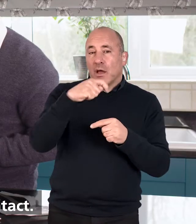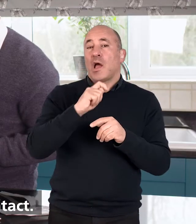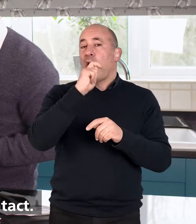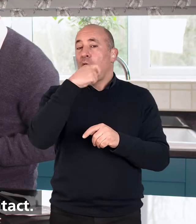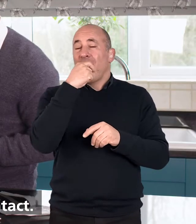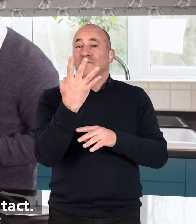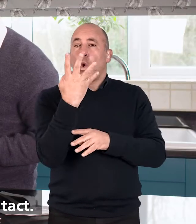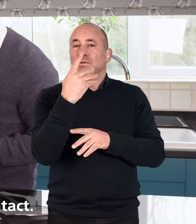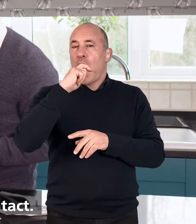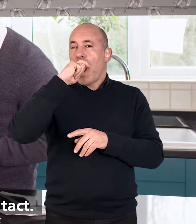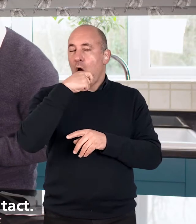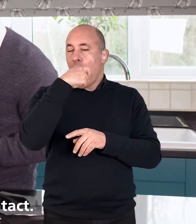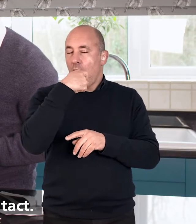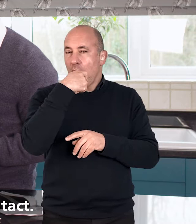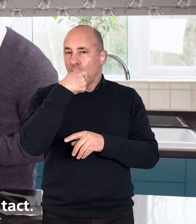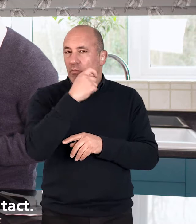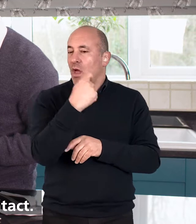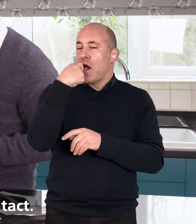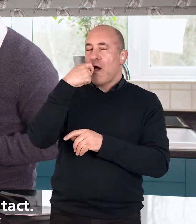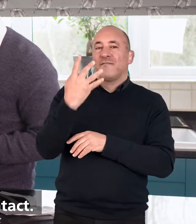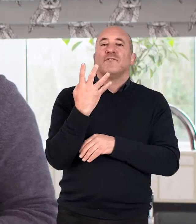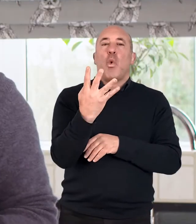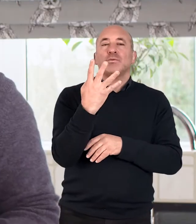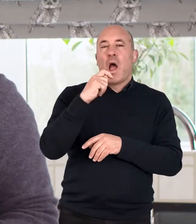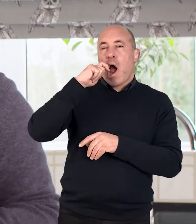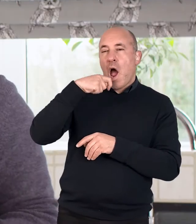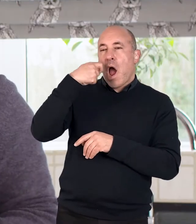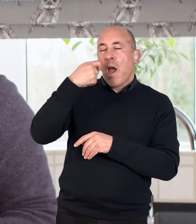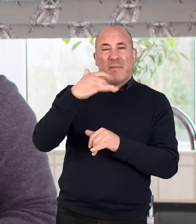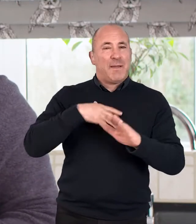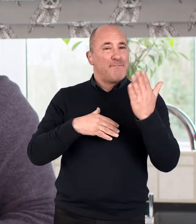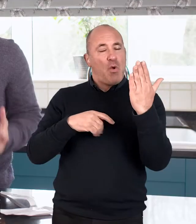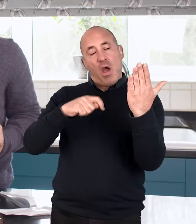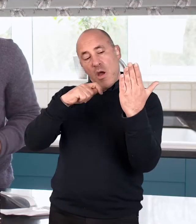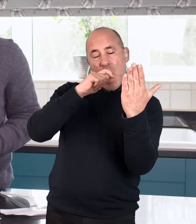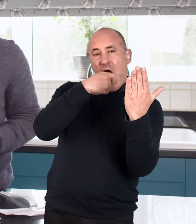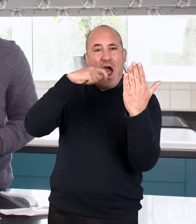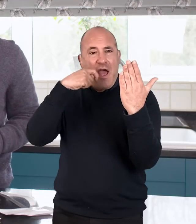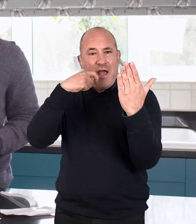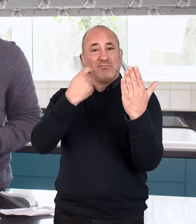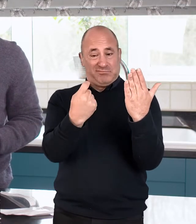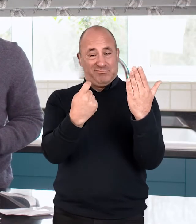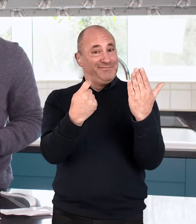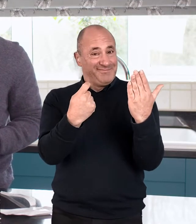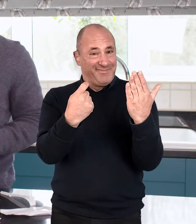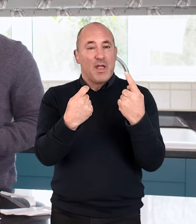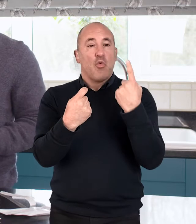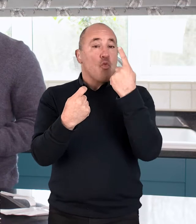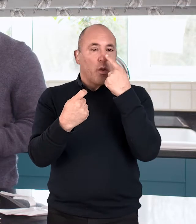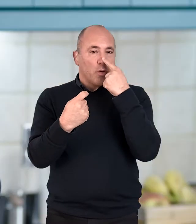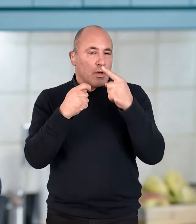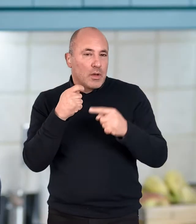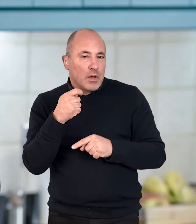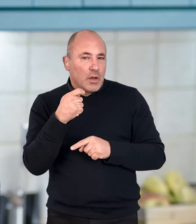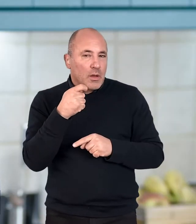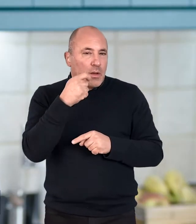four times on each side with firm contact. It may help to use a mirror. Now, put the same swab gently up